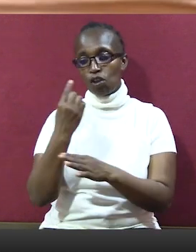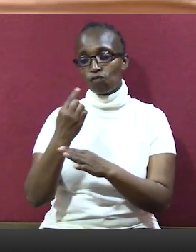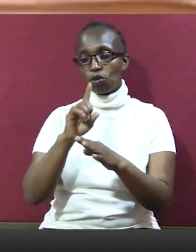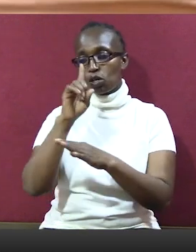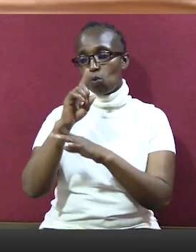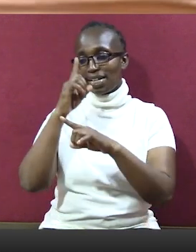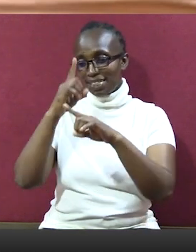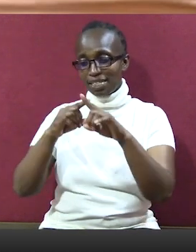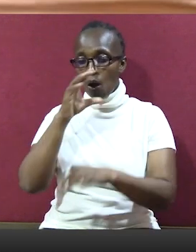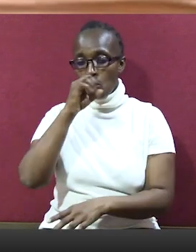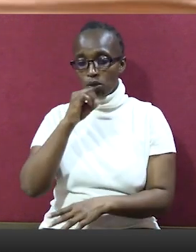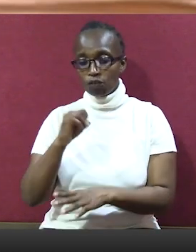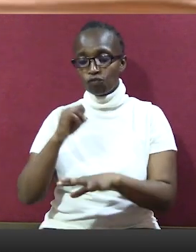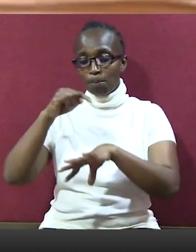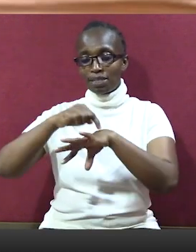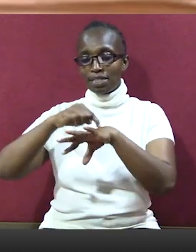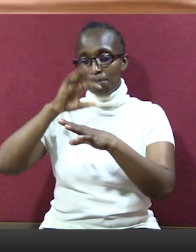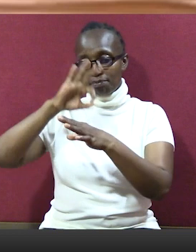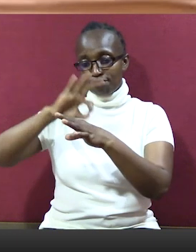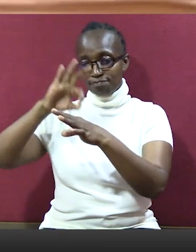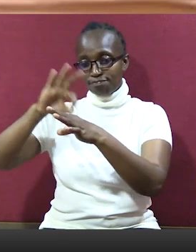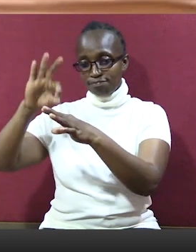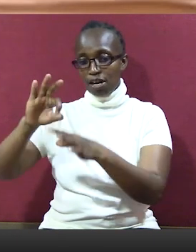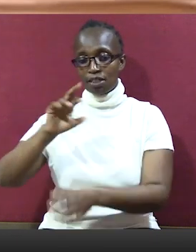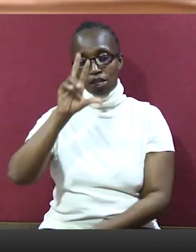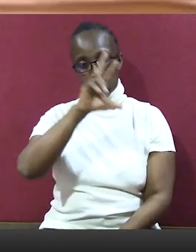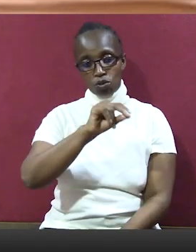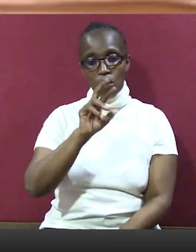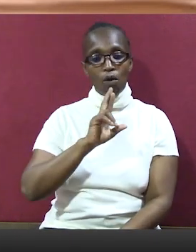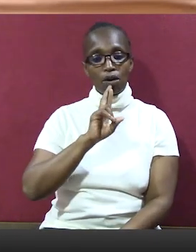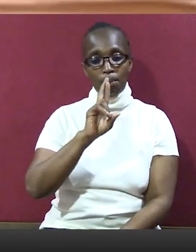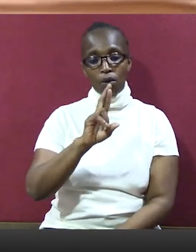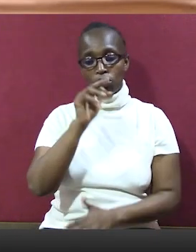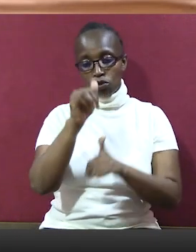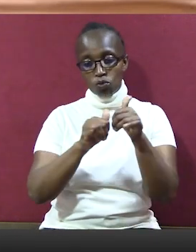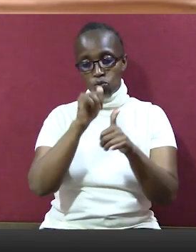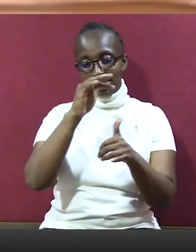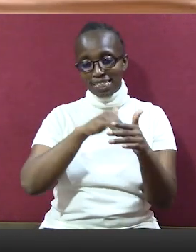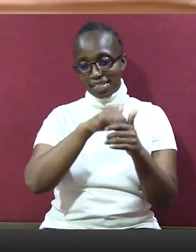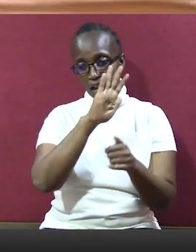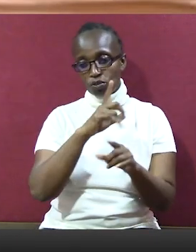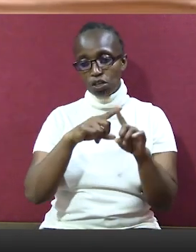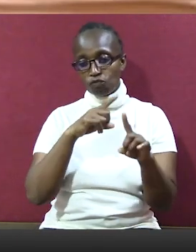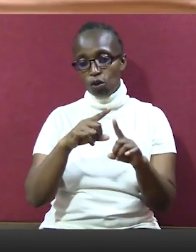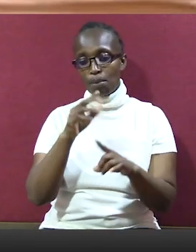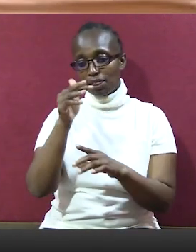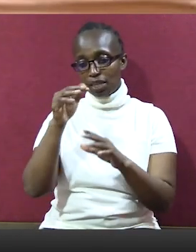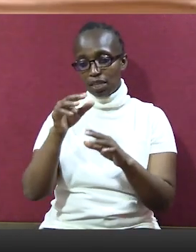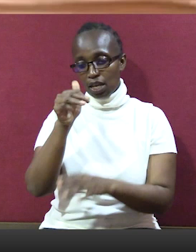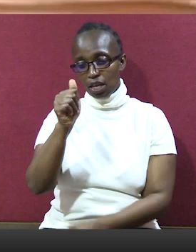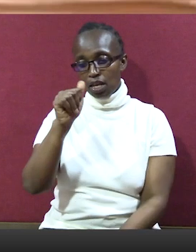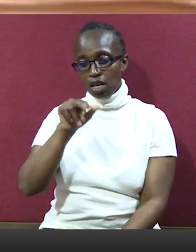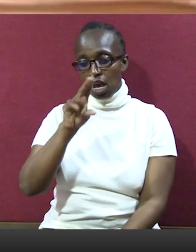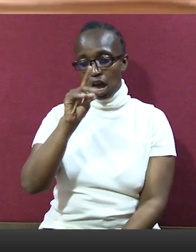only 1 year since we went to elections. There is not even one audit report from the auditor general that is out. And more so, for